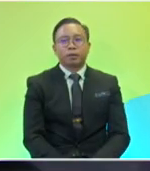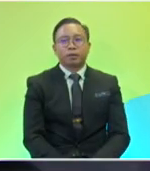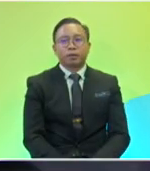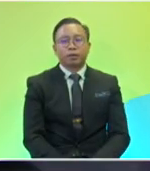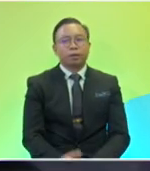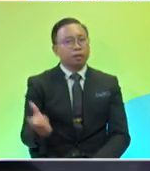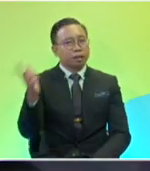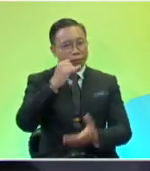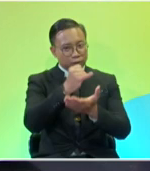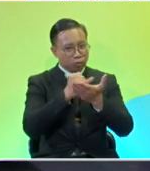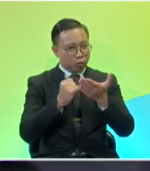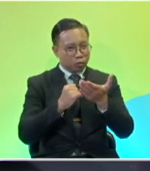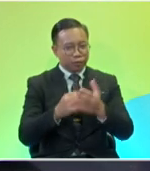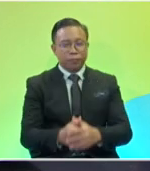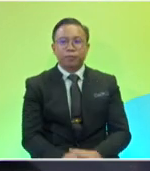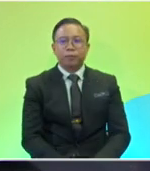me draw.